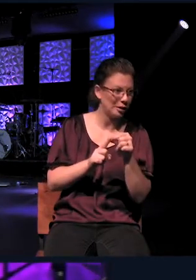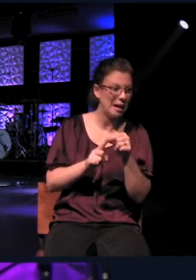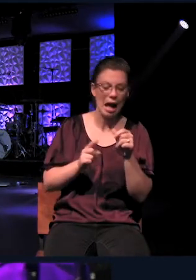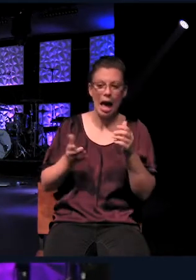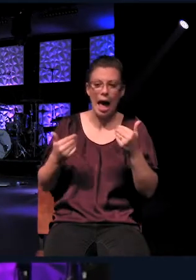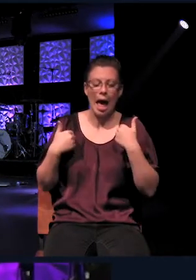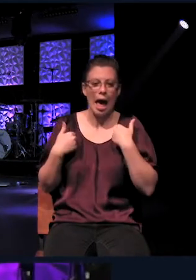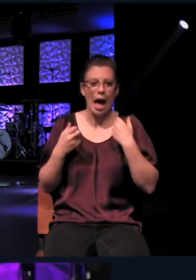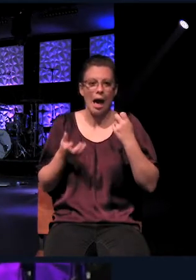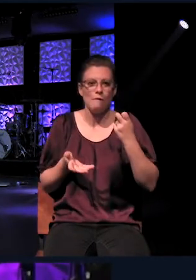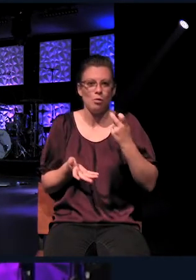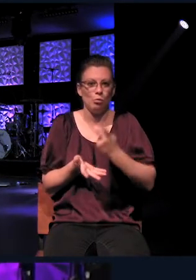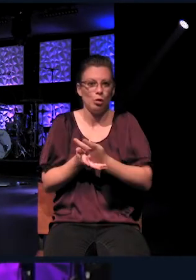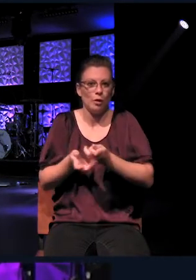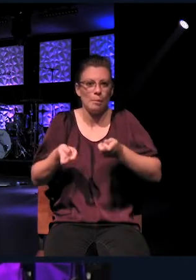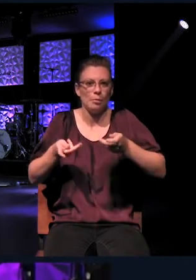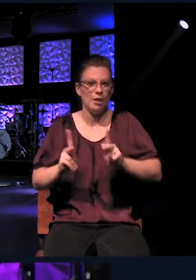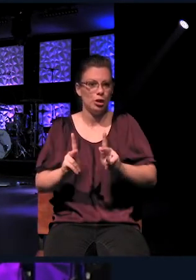permission to say in a church setting,